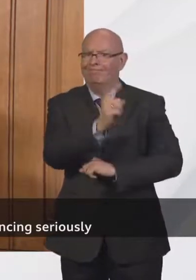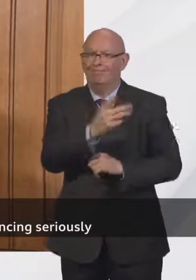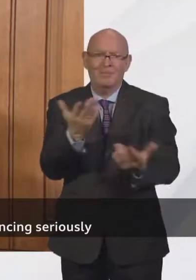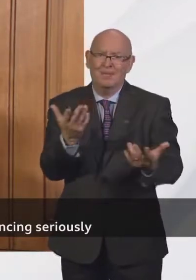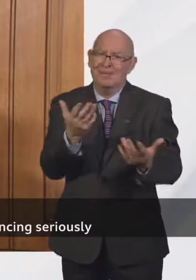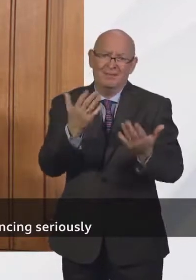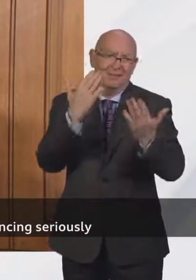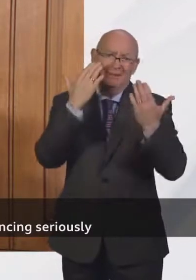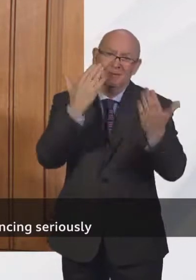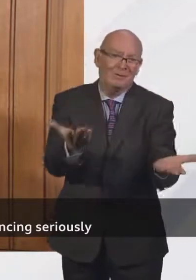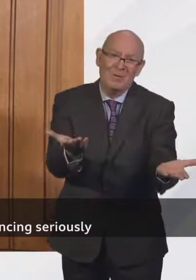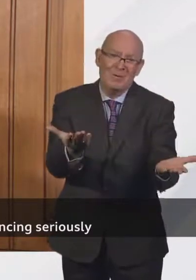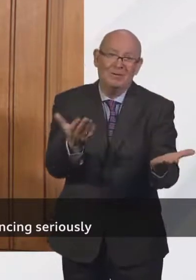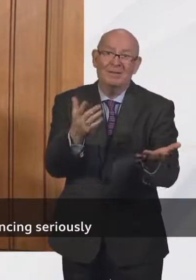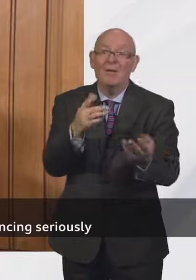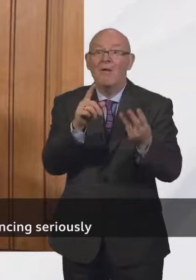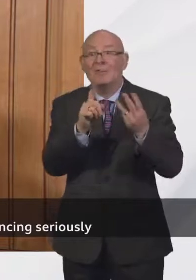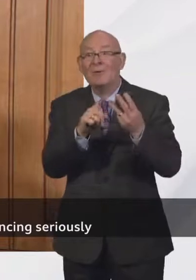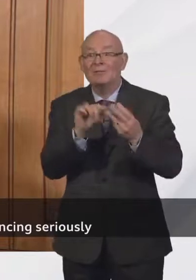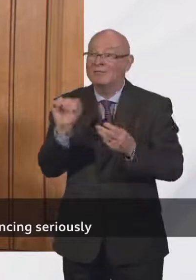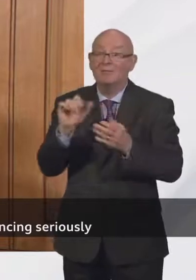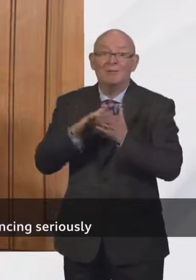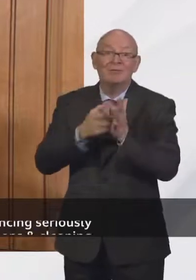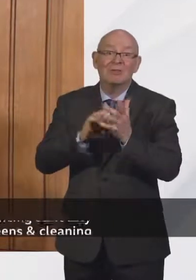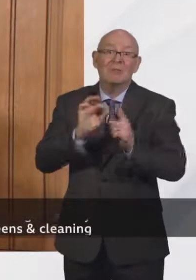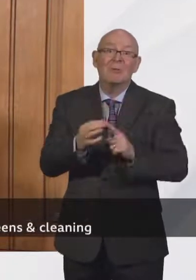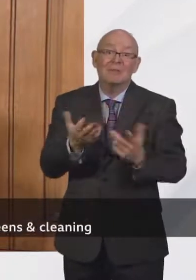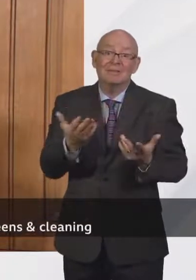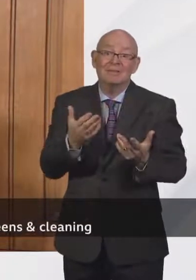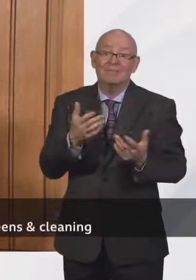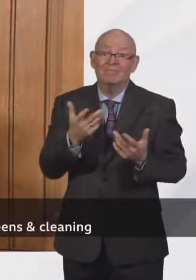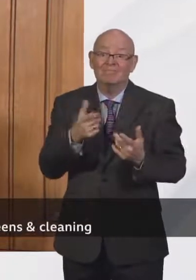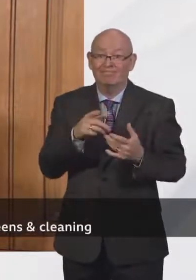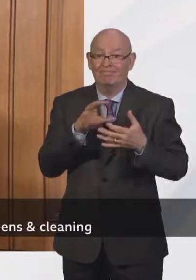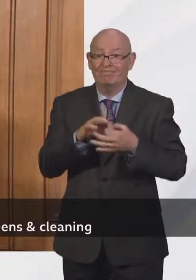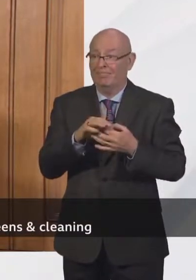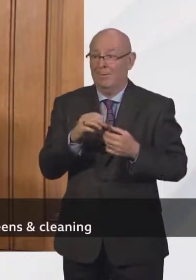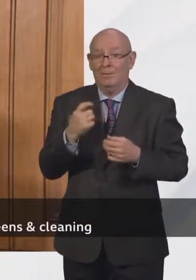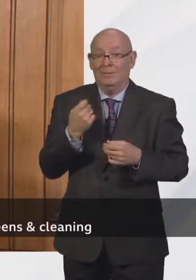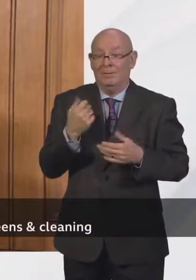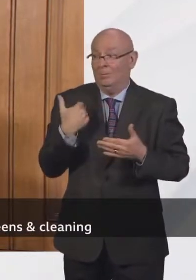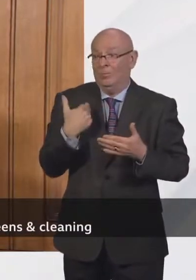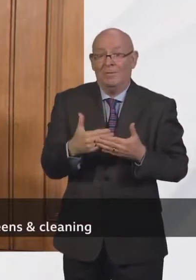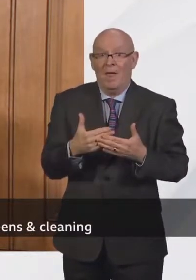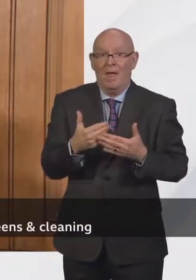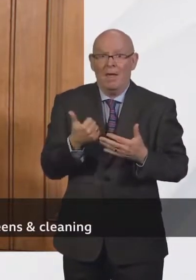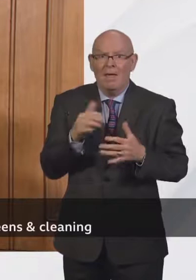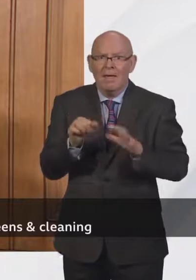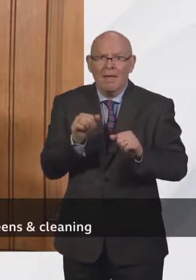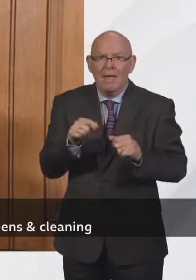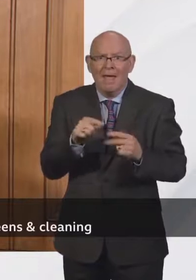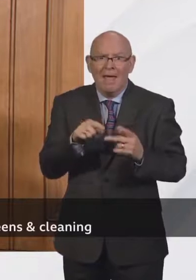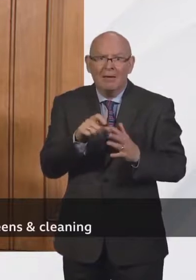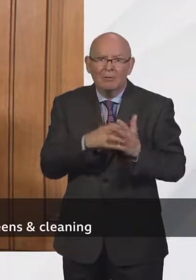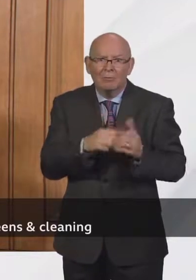which reduces death in those patients who require oxygen in hospital. Those are building blocks that have come quite quickly, if you think about it, and